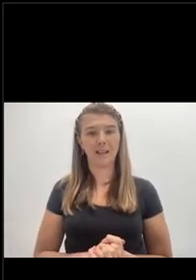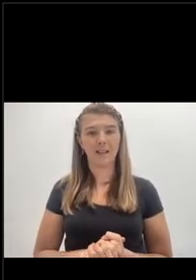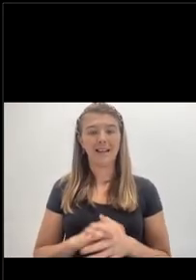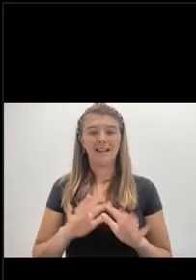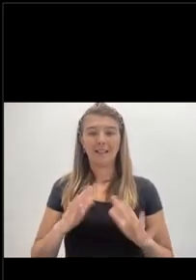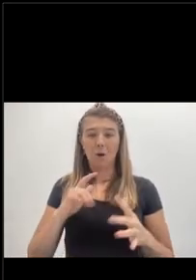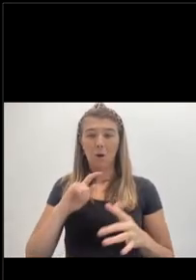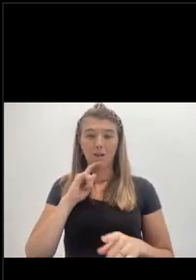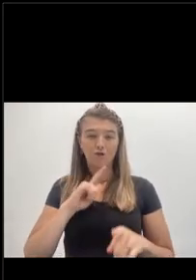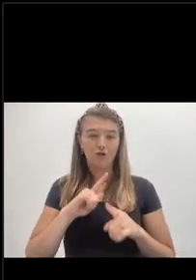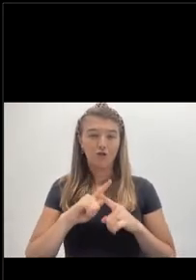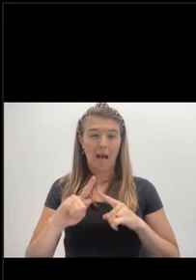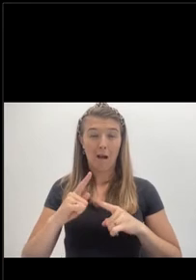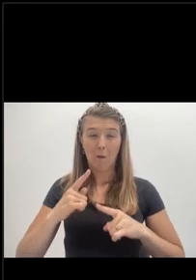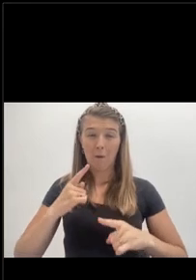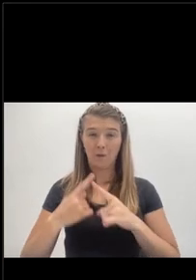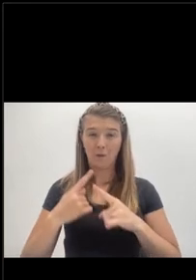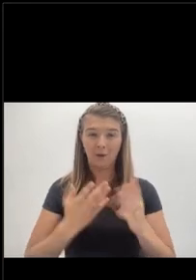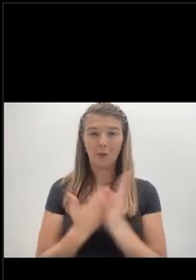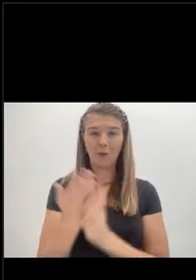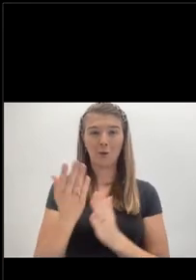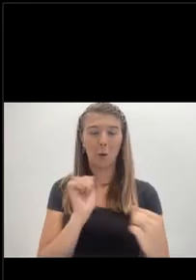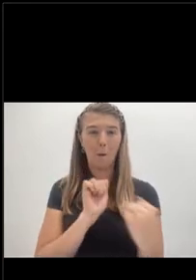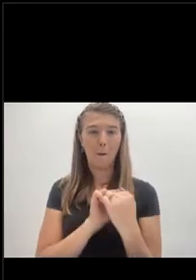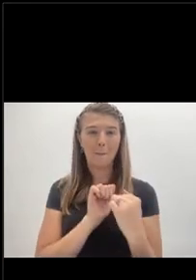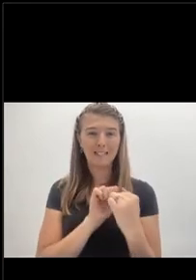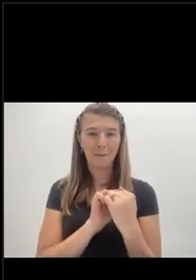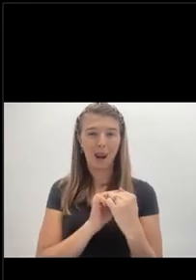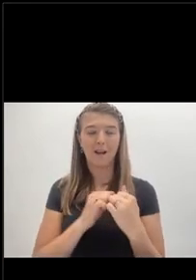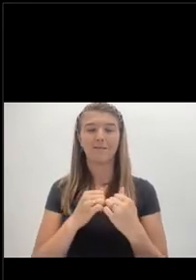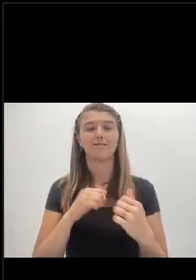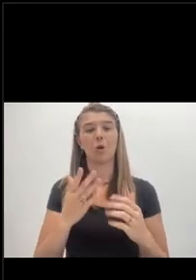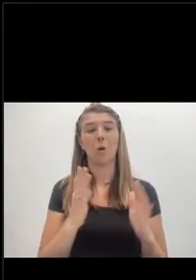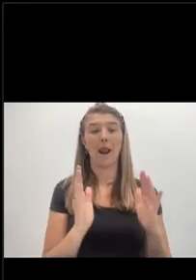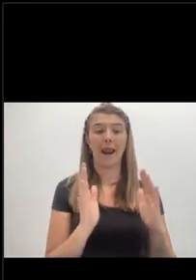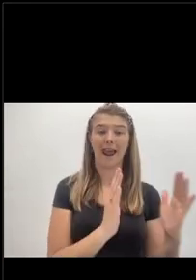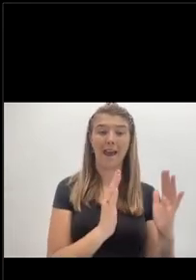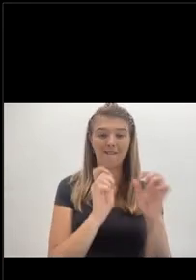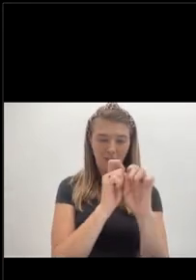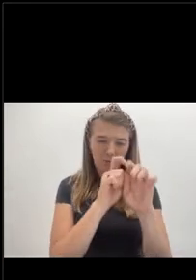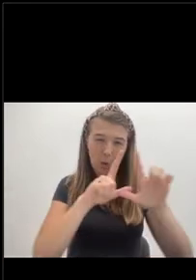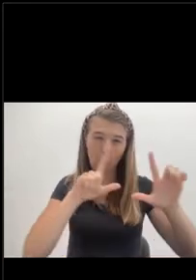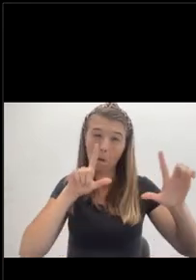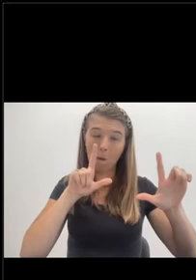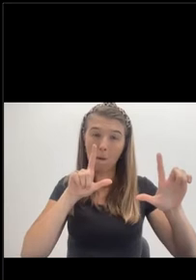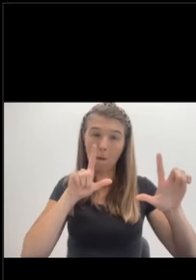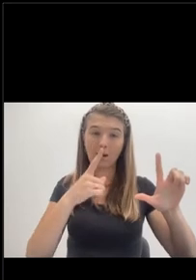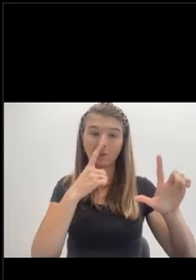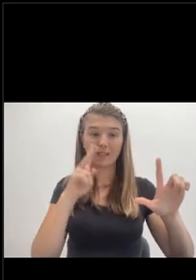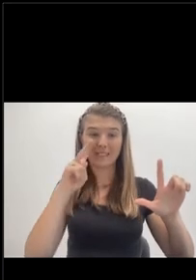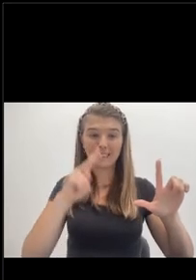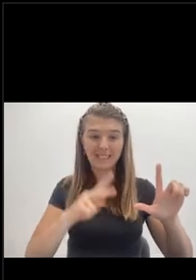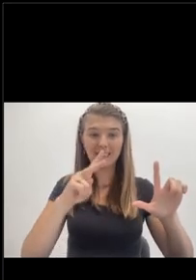go through compatibilization as well. And the image on the left, the SEM micrograph, you can see it's performed with Imerys. We were once an